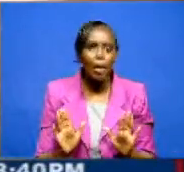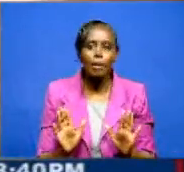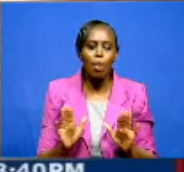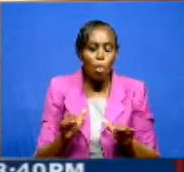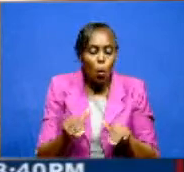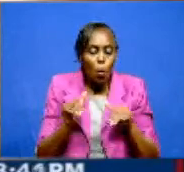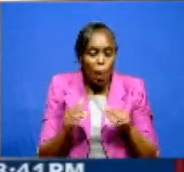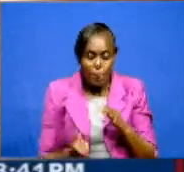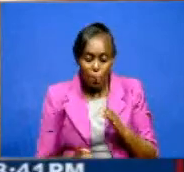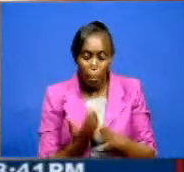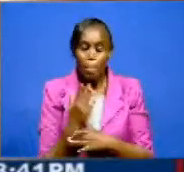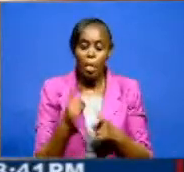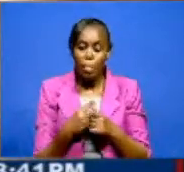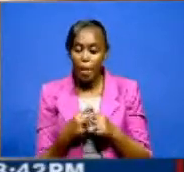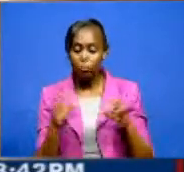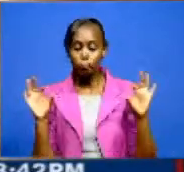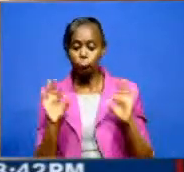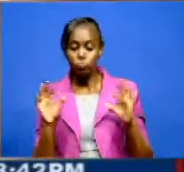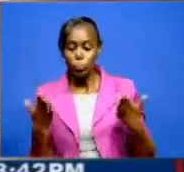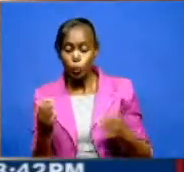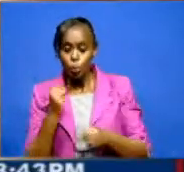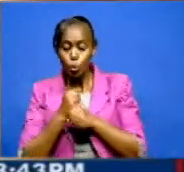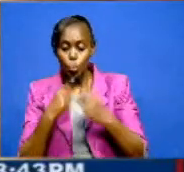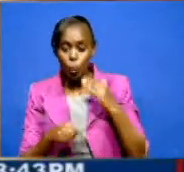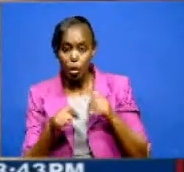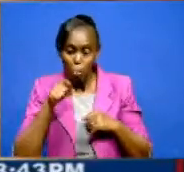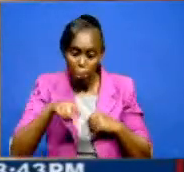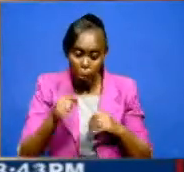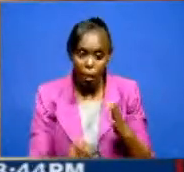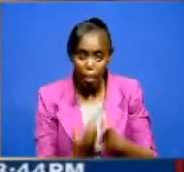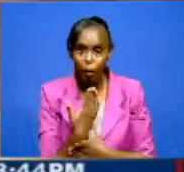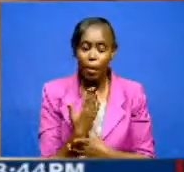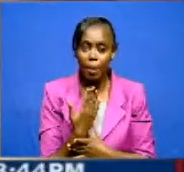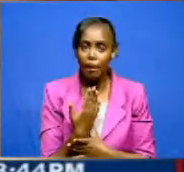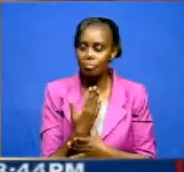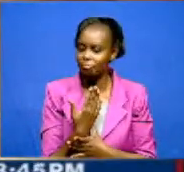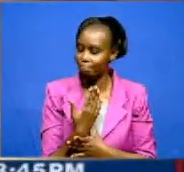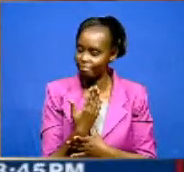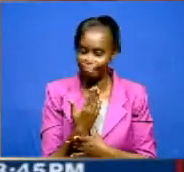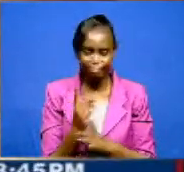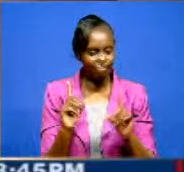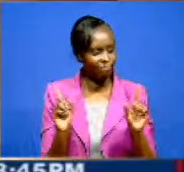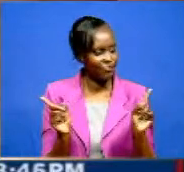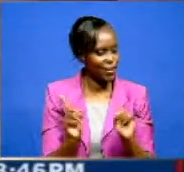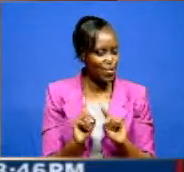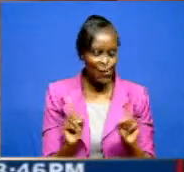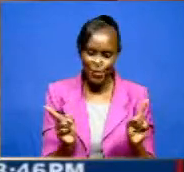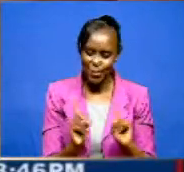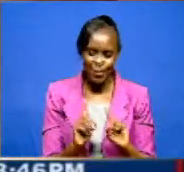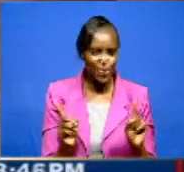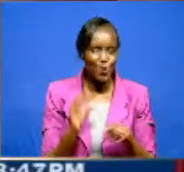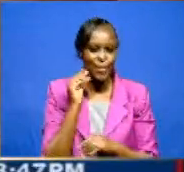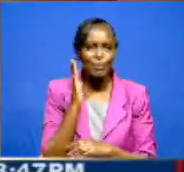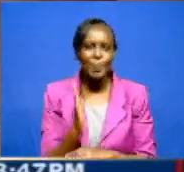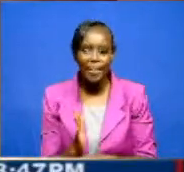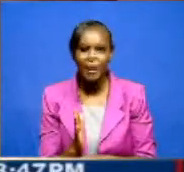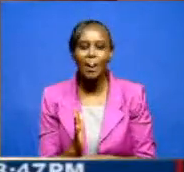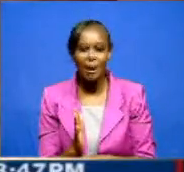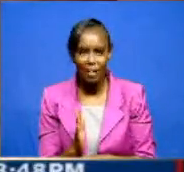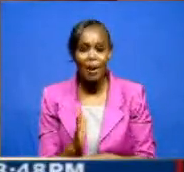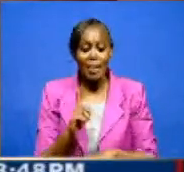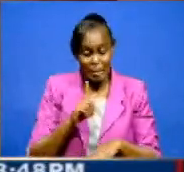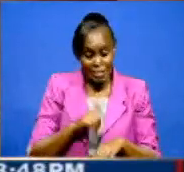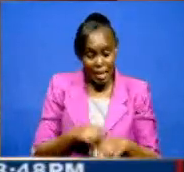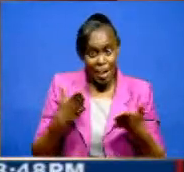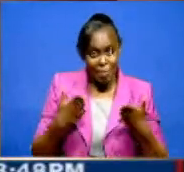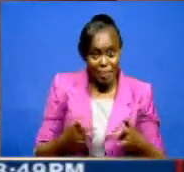to sprout, and then wonder what we are going to do with them. As if we did not go, they know they will grow. Mr. Speaker, it is